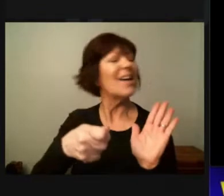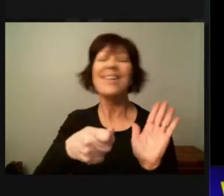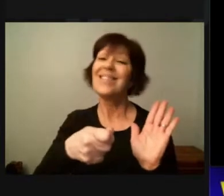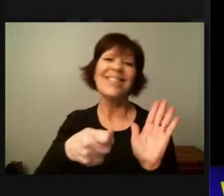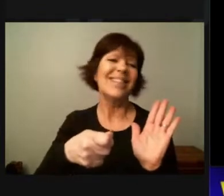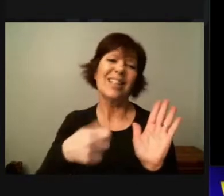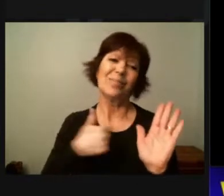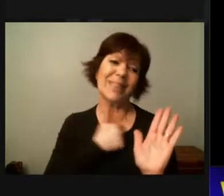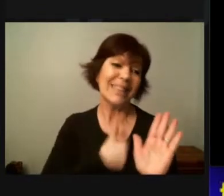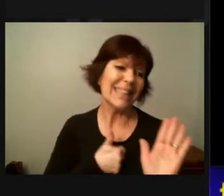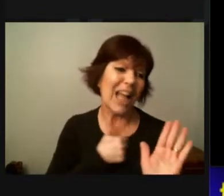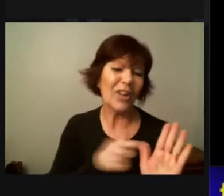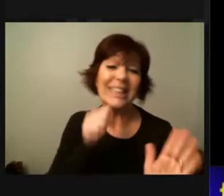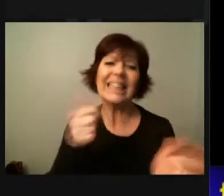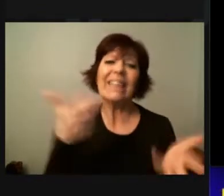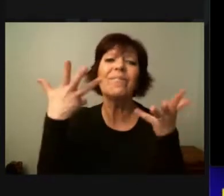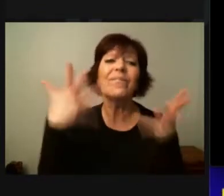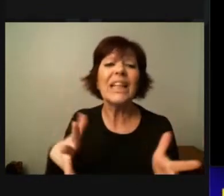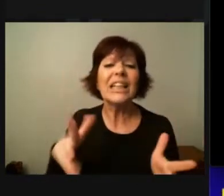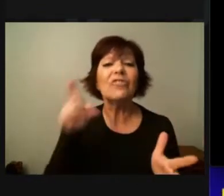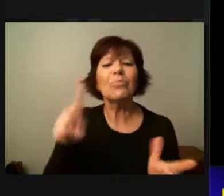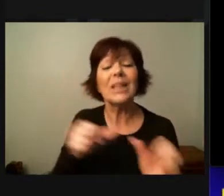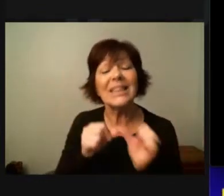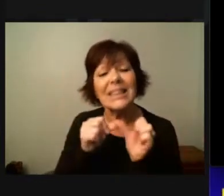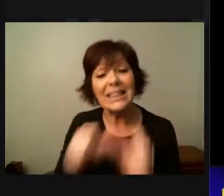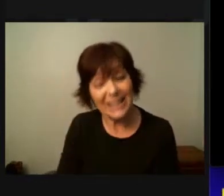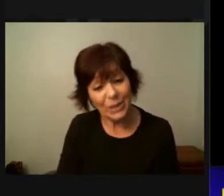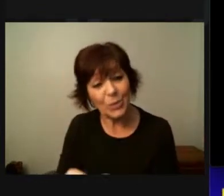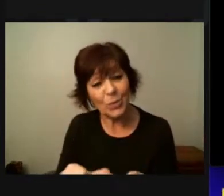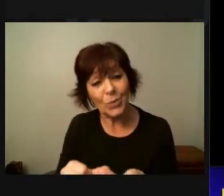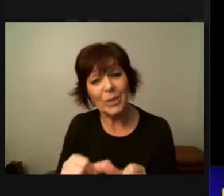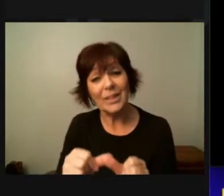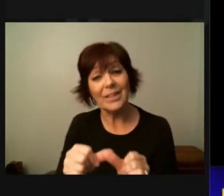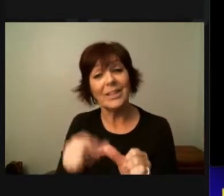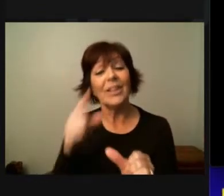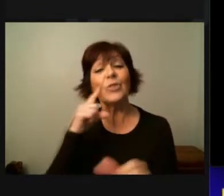registered. And unfortunately, we've had to do that.